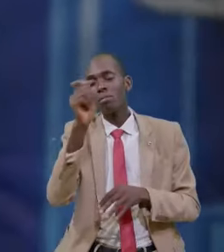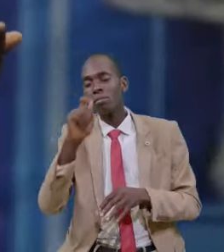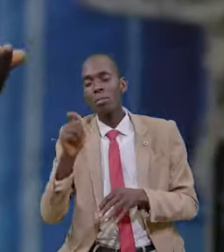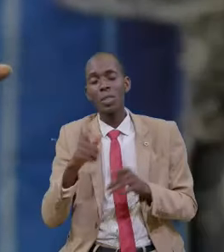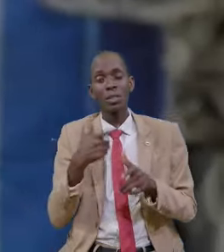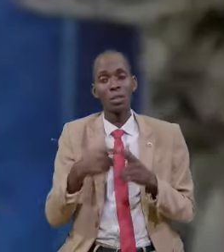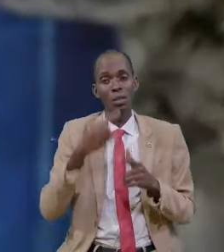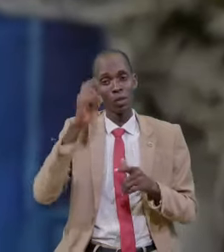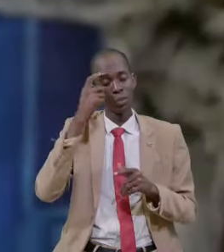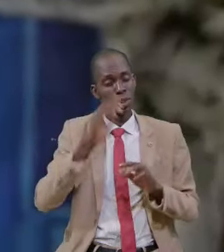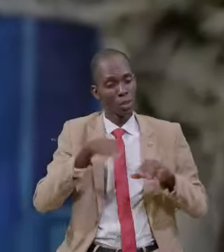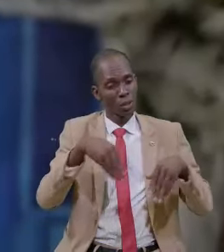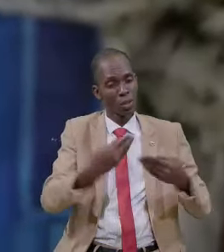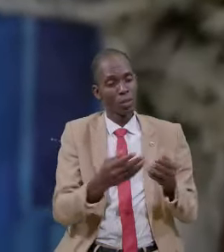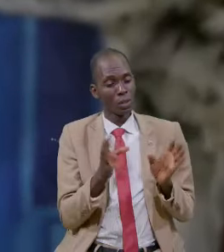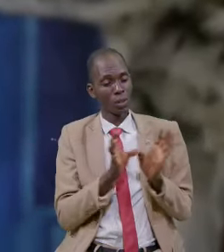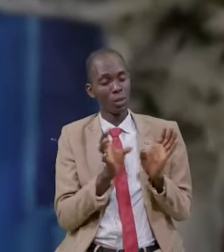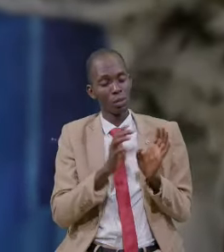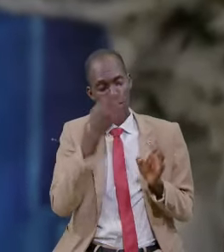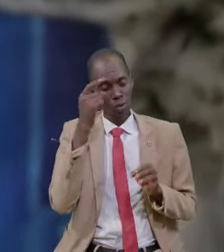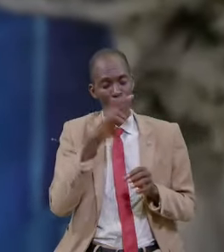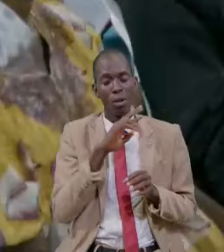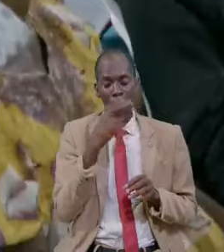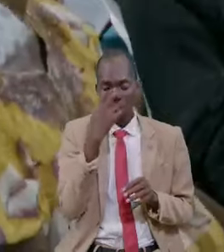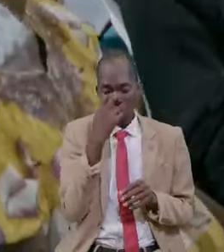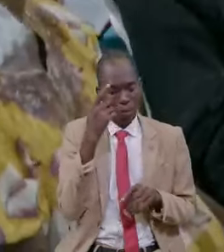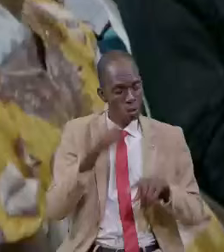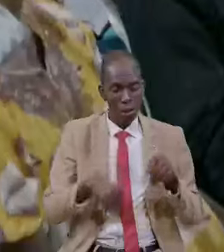you a certificate because you are blind and you couldn't see?